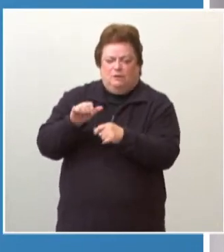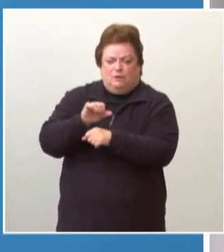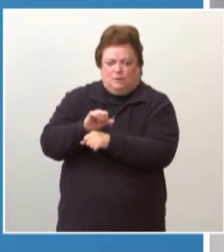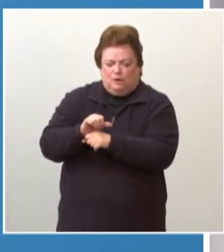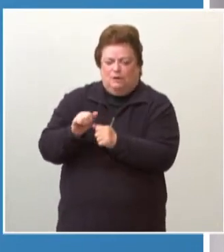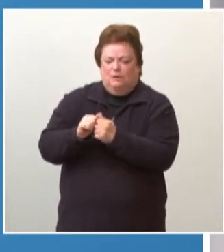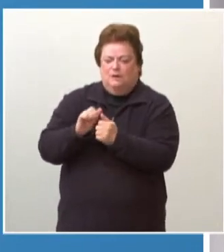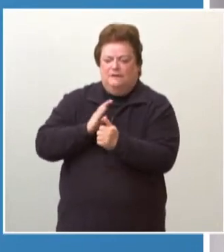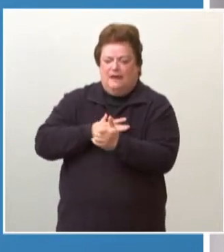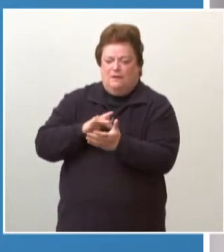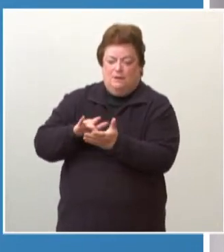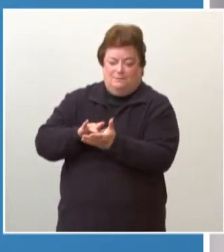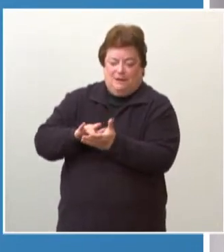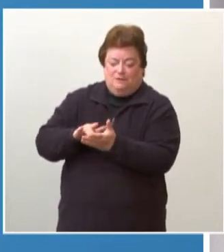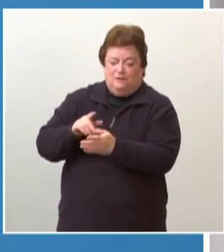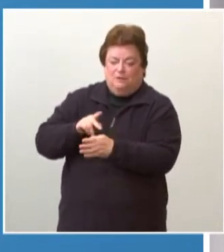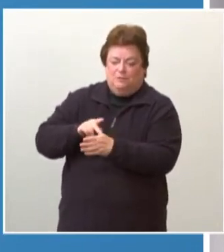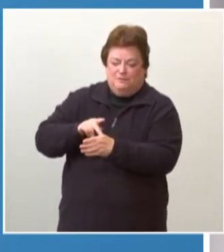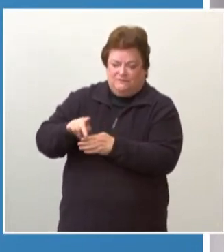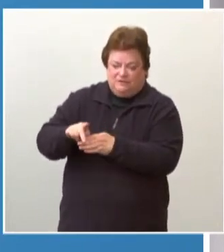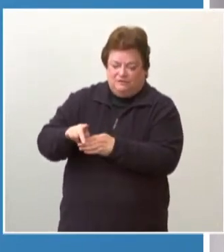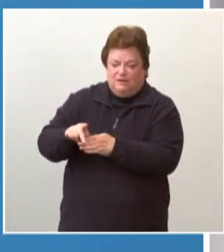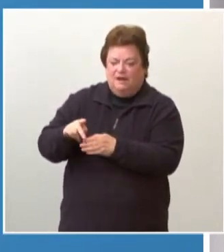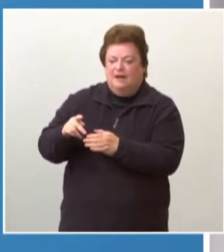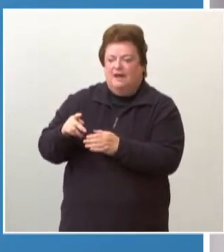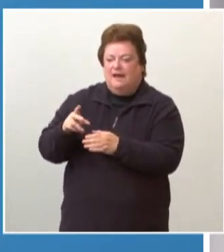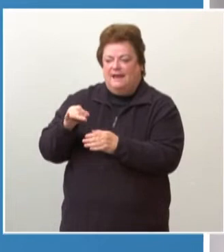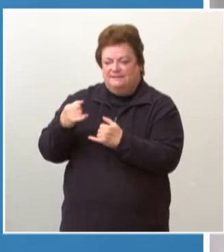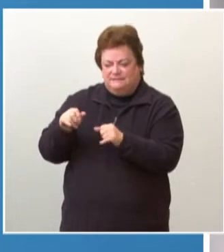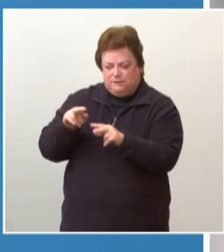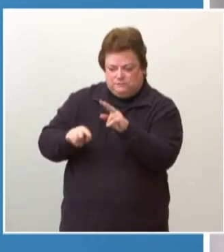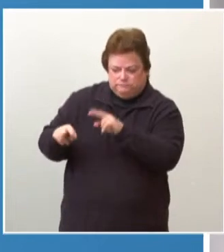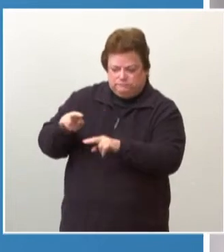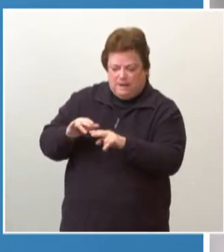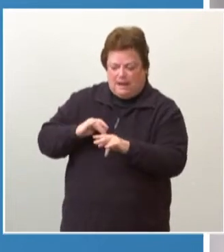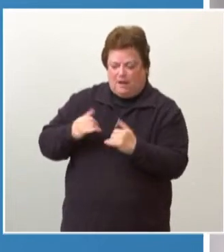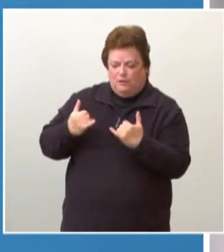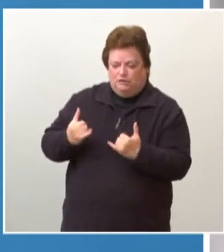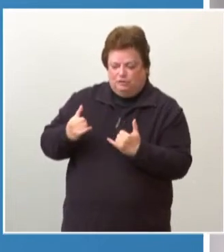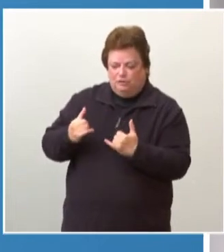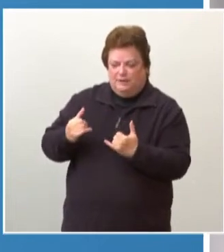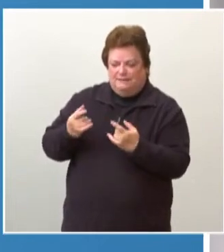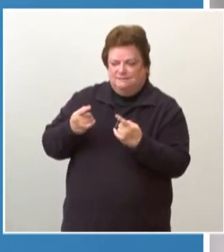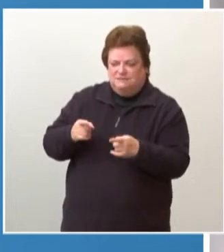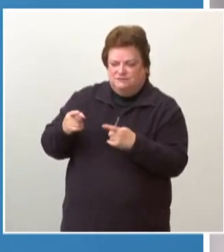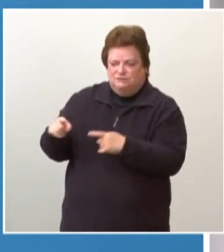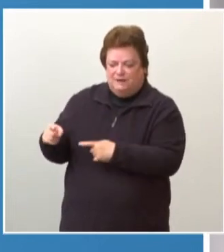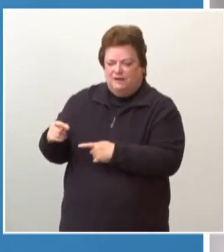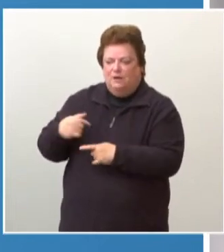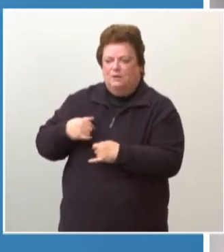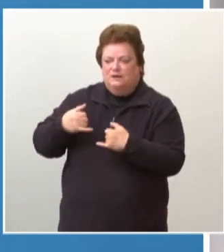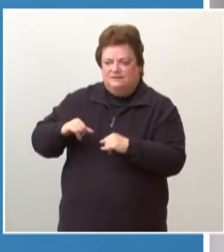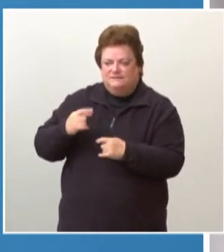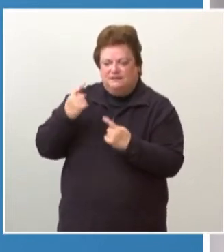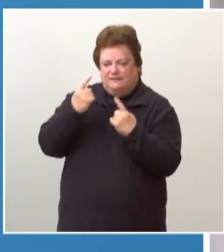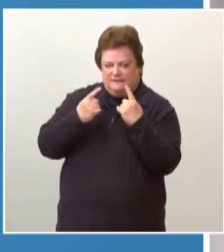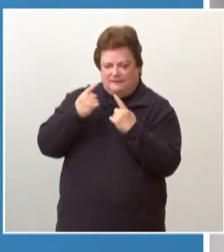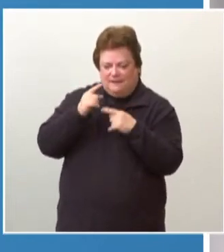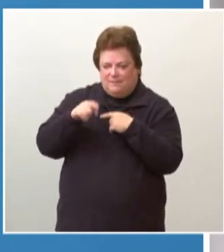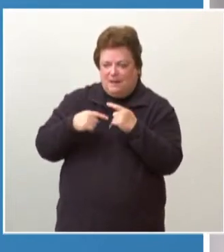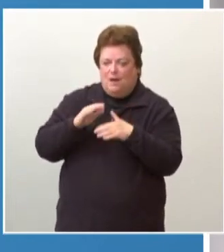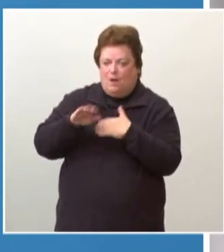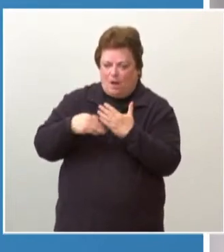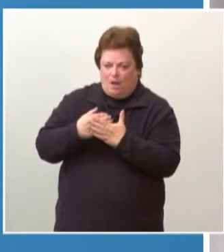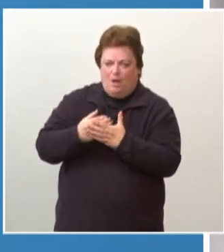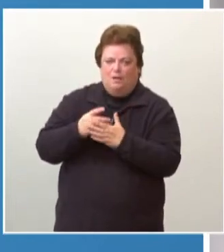our medical professionals in evaluating our current situation. And we are still considering all tools that